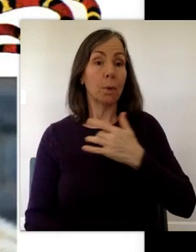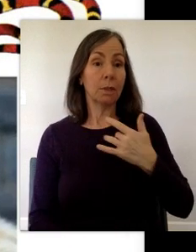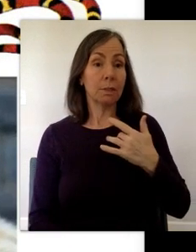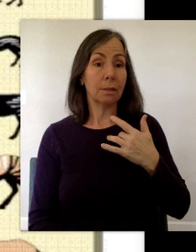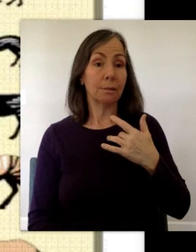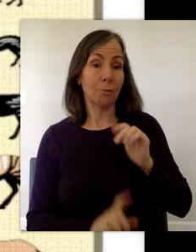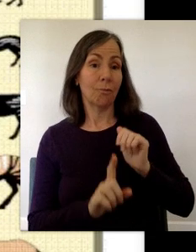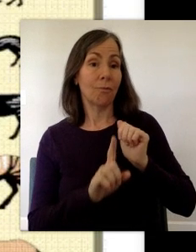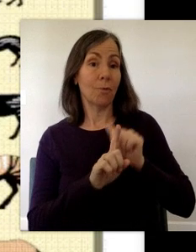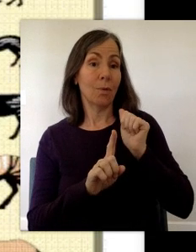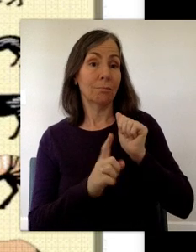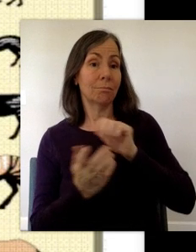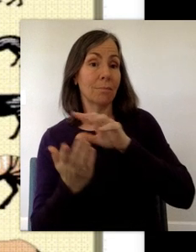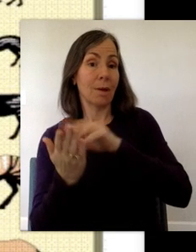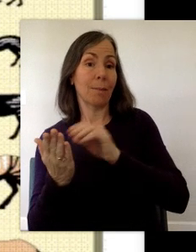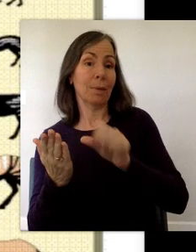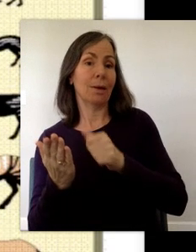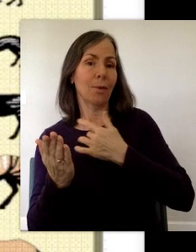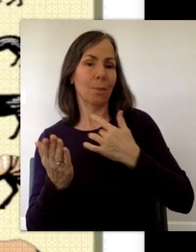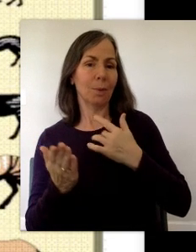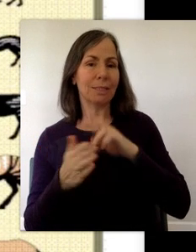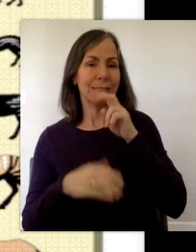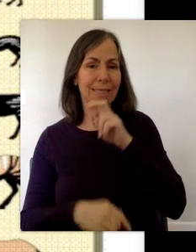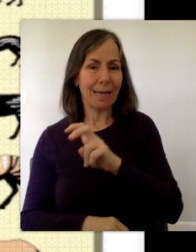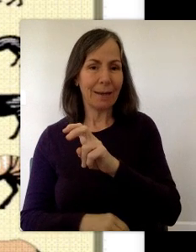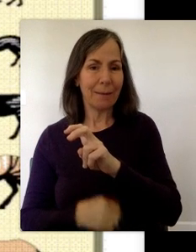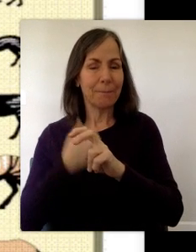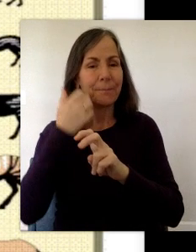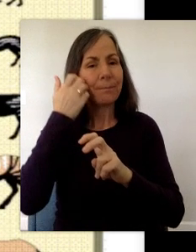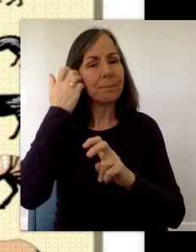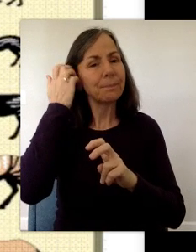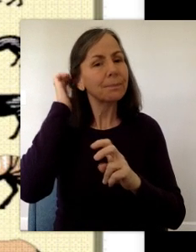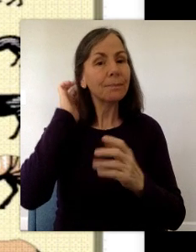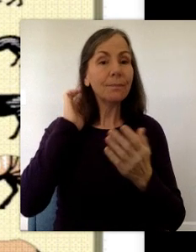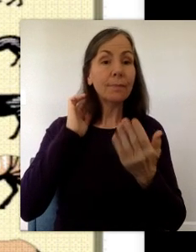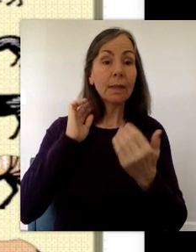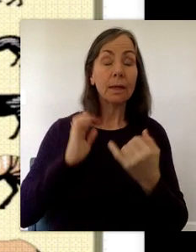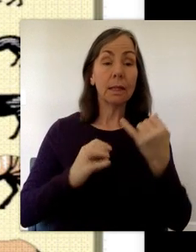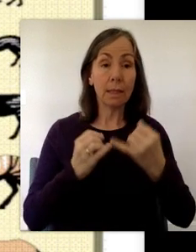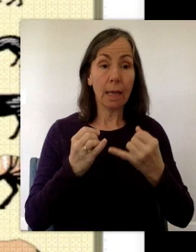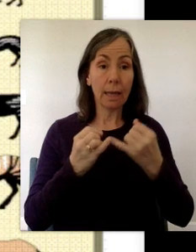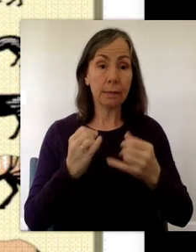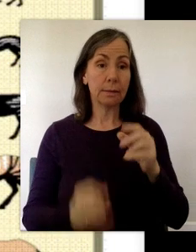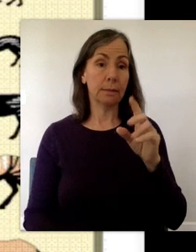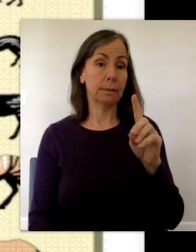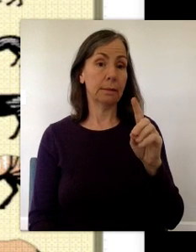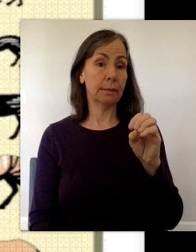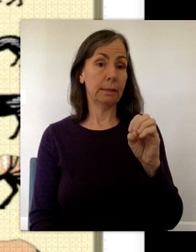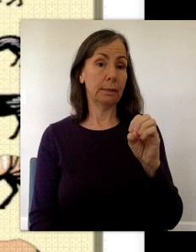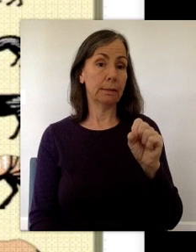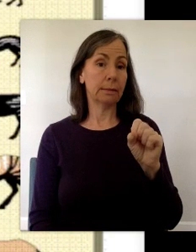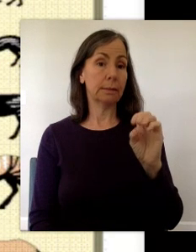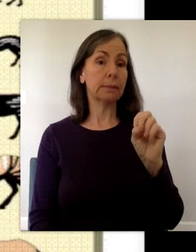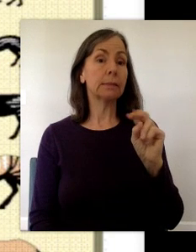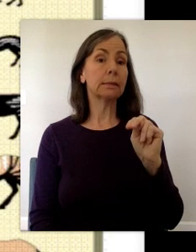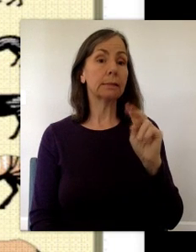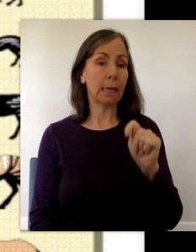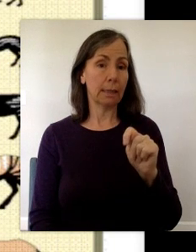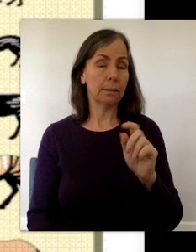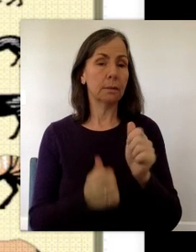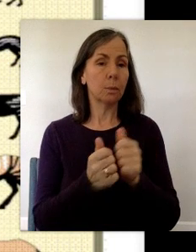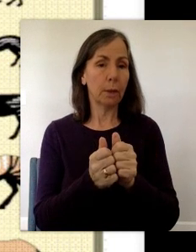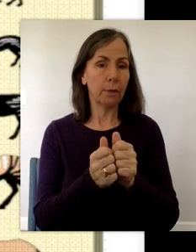snake. The last one is descent with modification. It's the biggest term, but what all